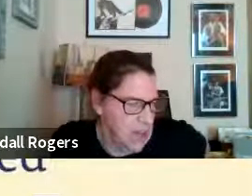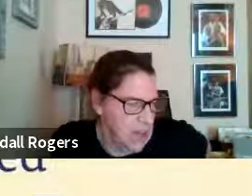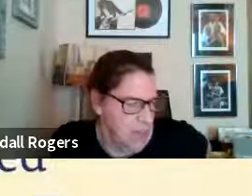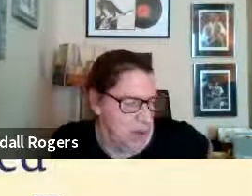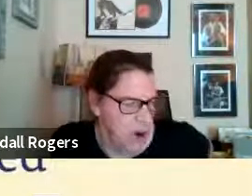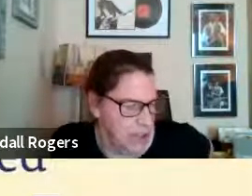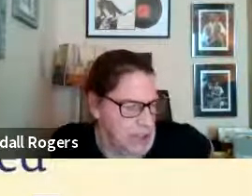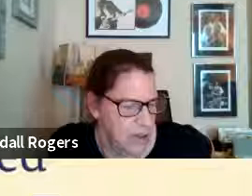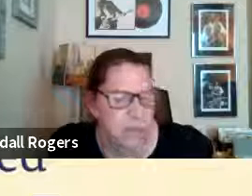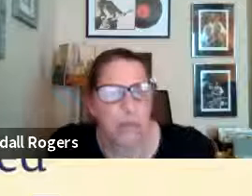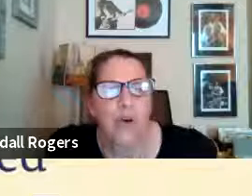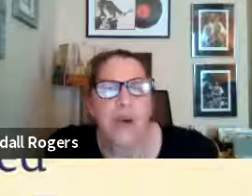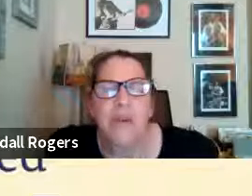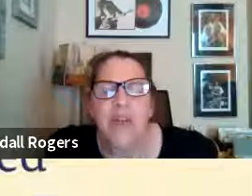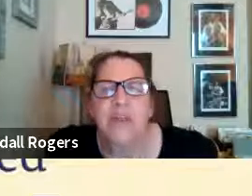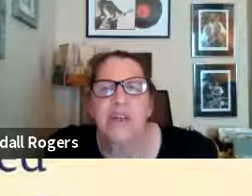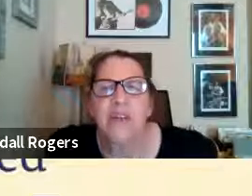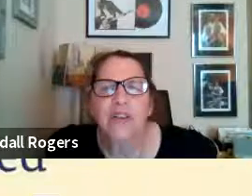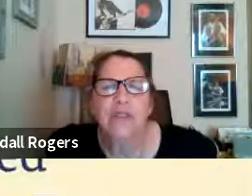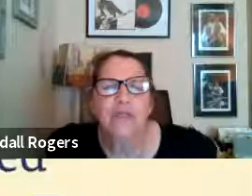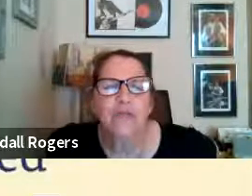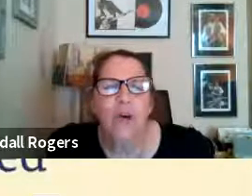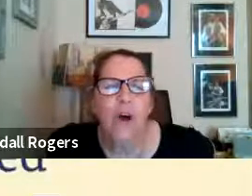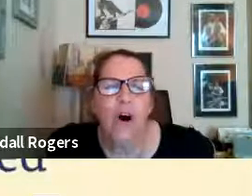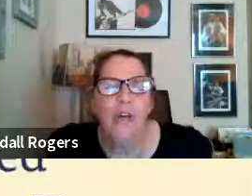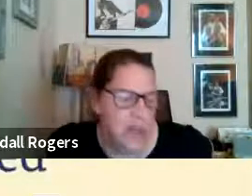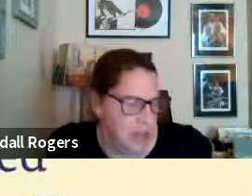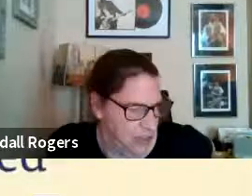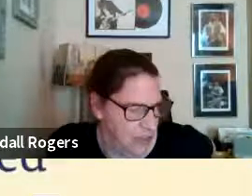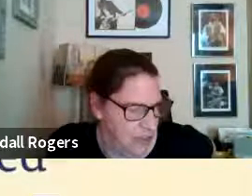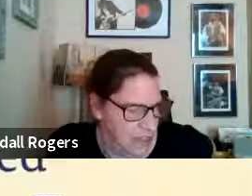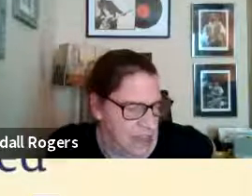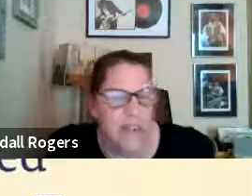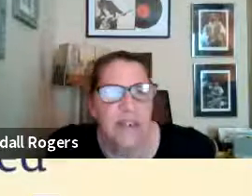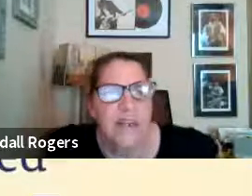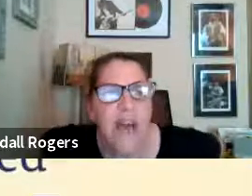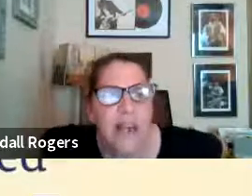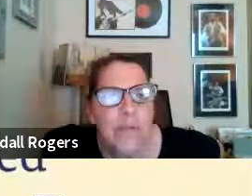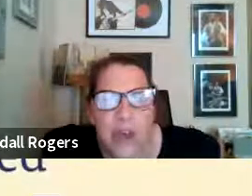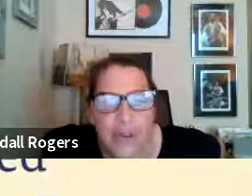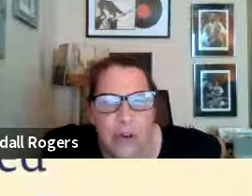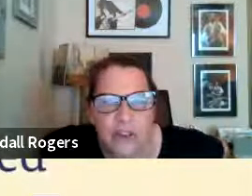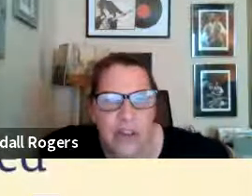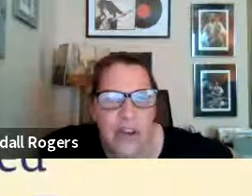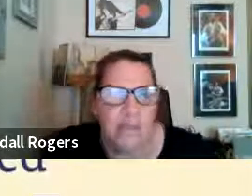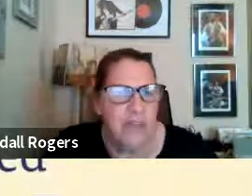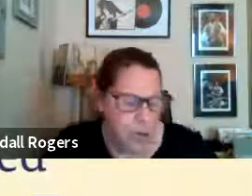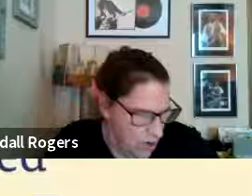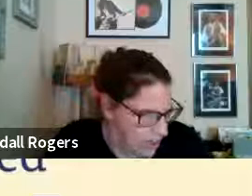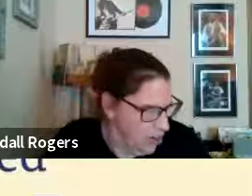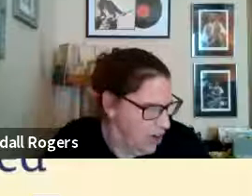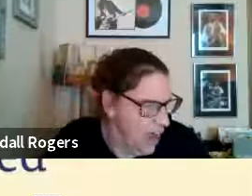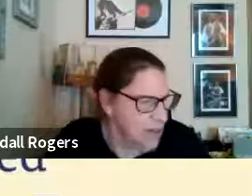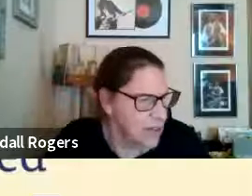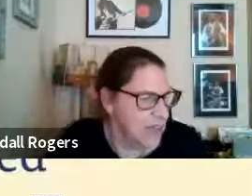implementing arts programming that is inclusive for all since 1999. So Celia, if